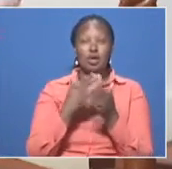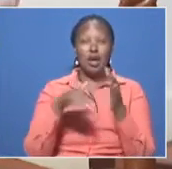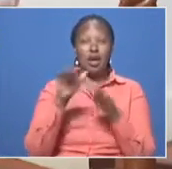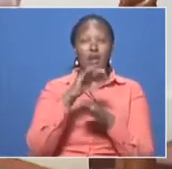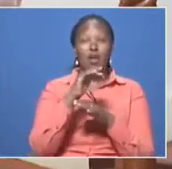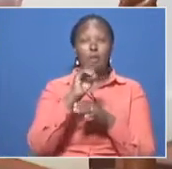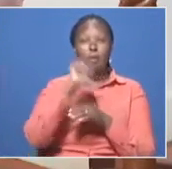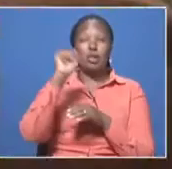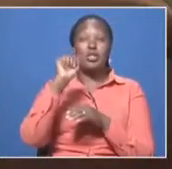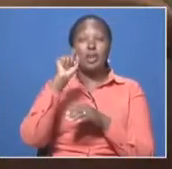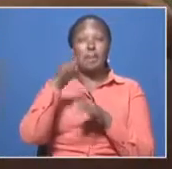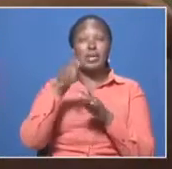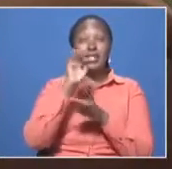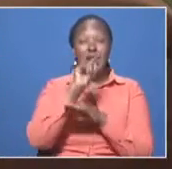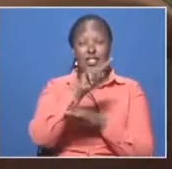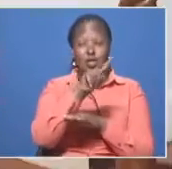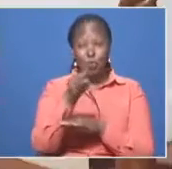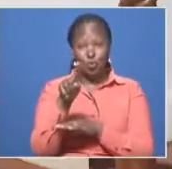to ask, Rosemary.